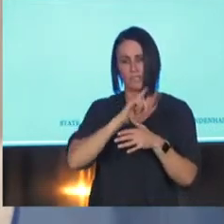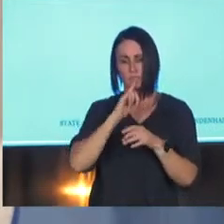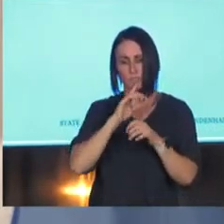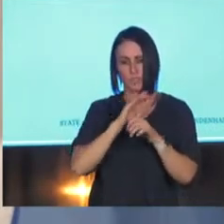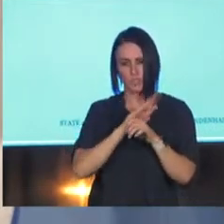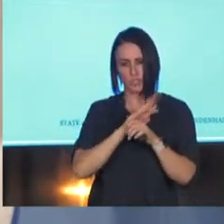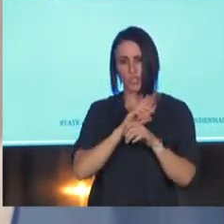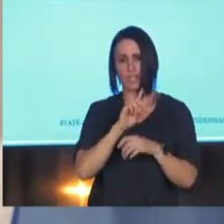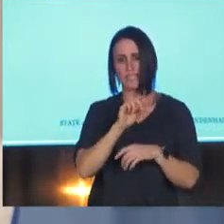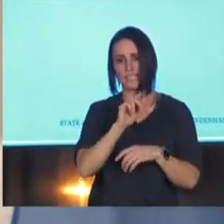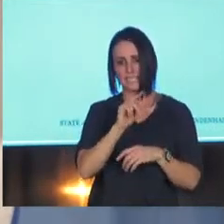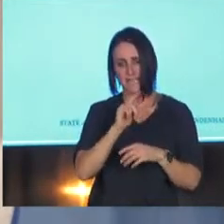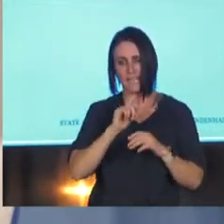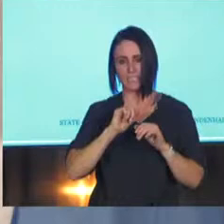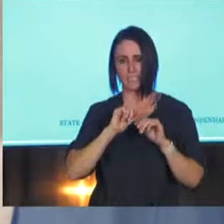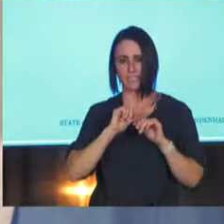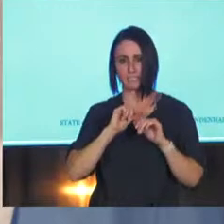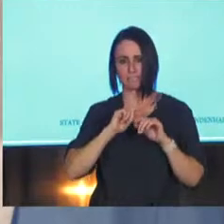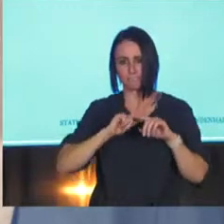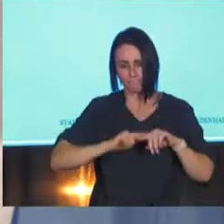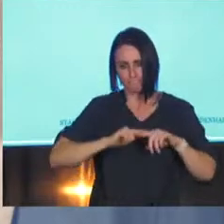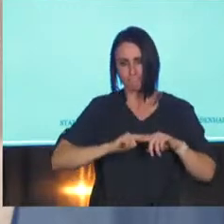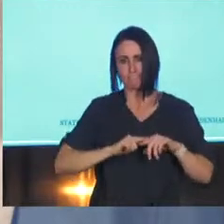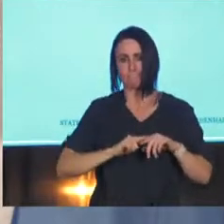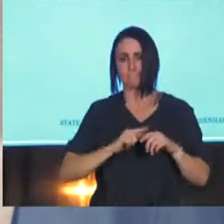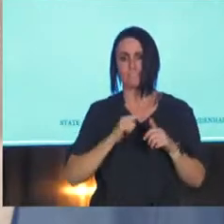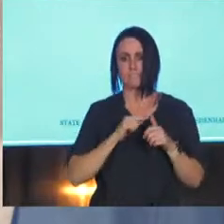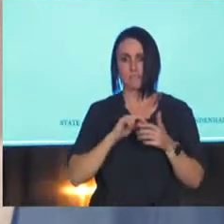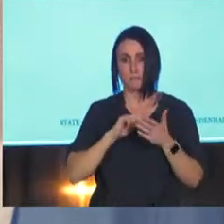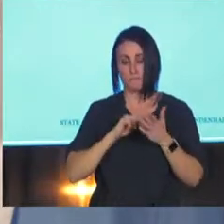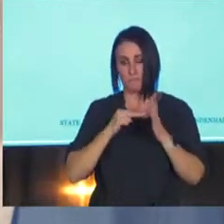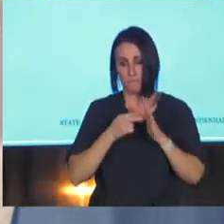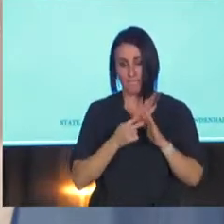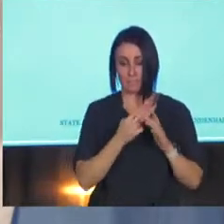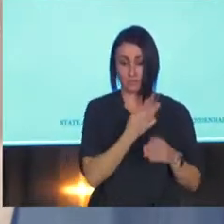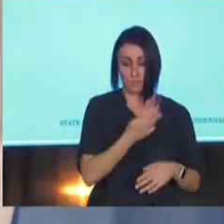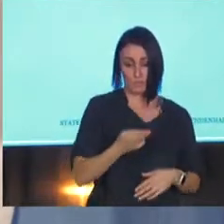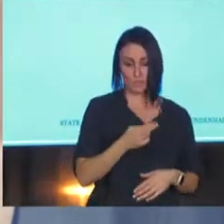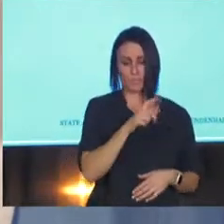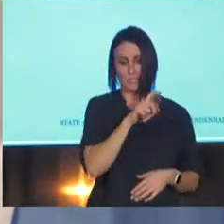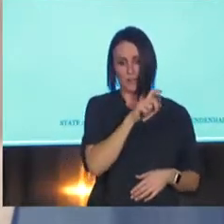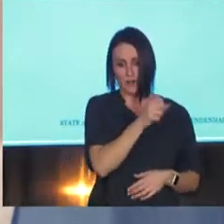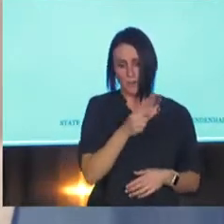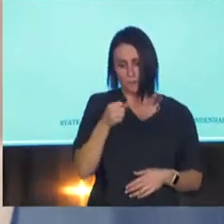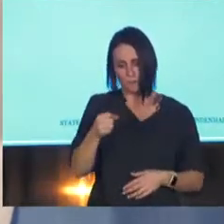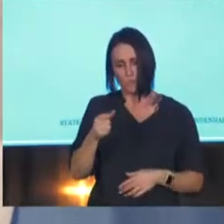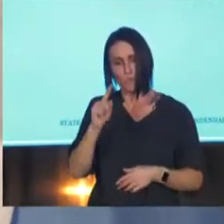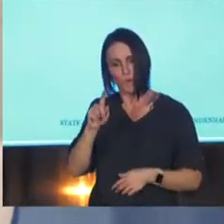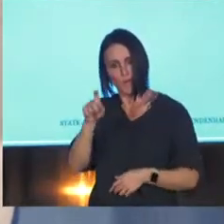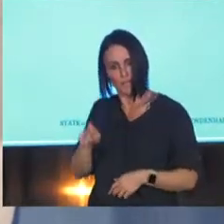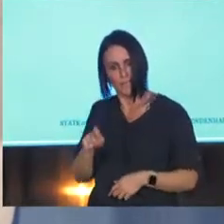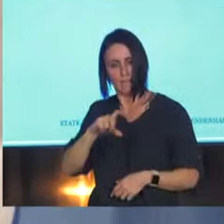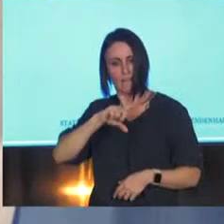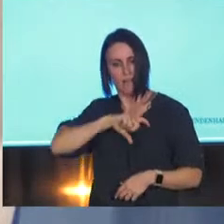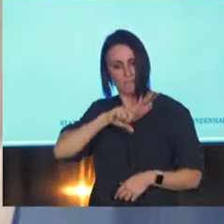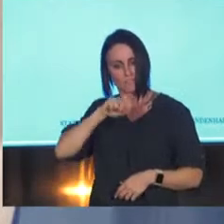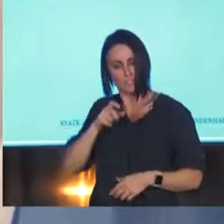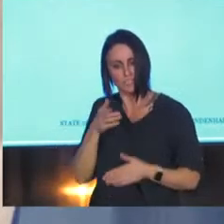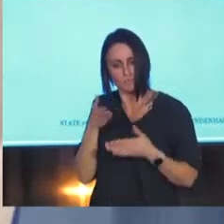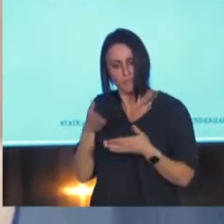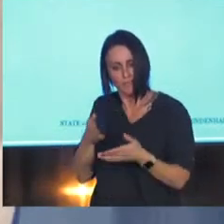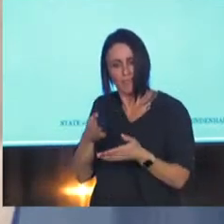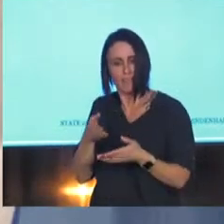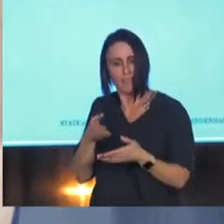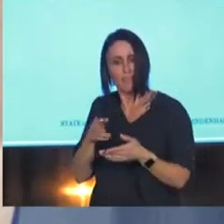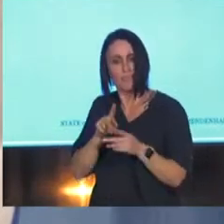data-driven strategy is putting our public safety resources where they are needed the most. Our officers need to be where they can do the